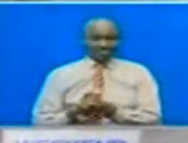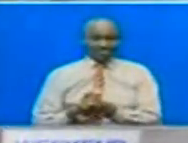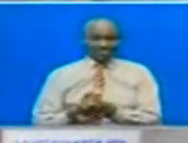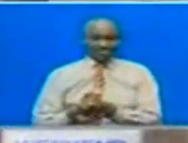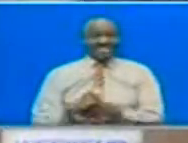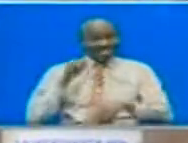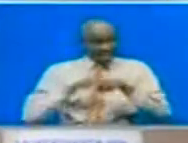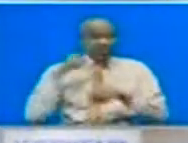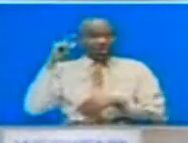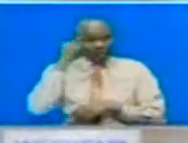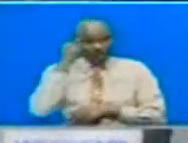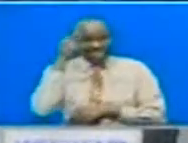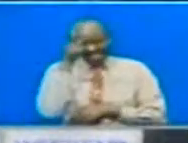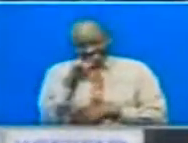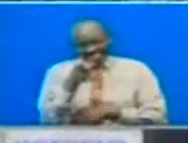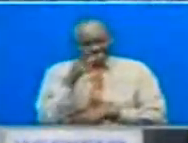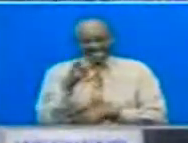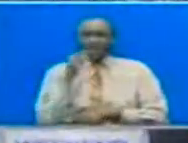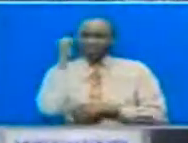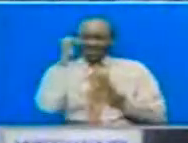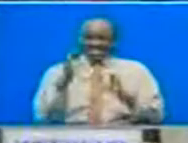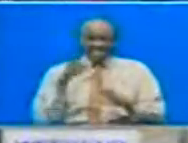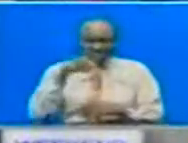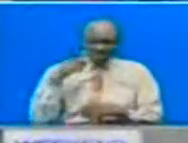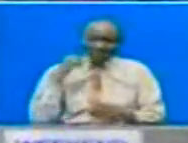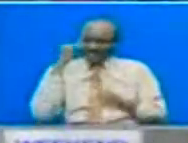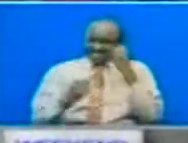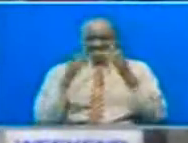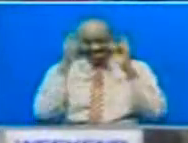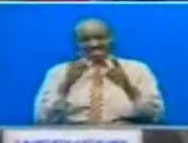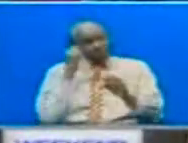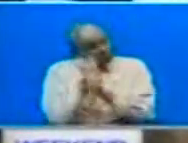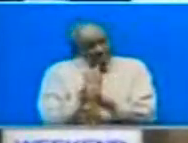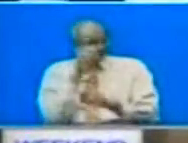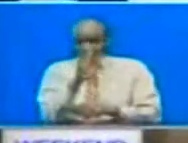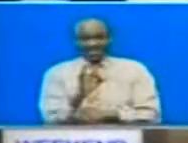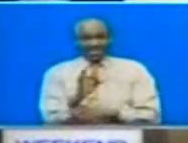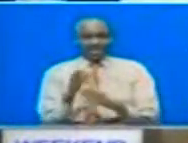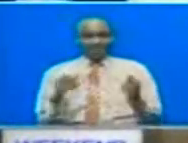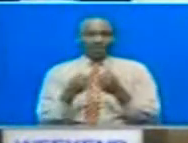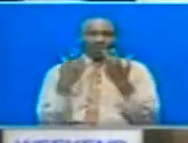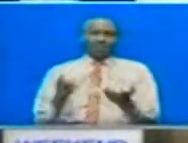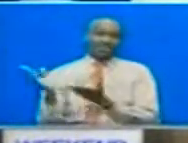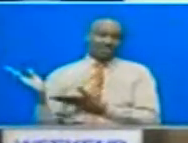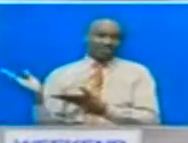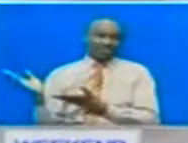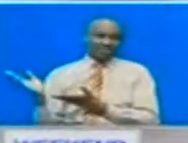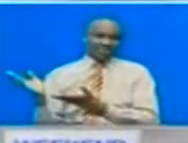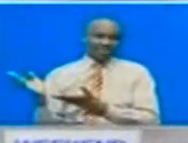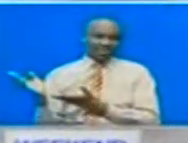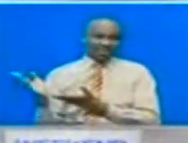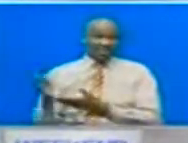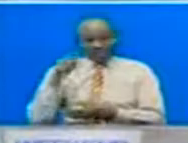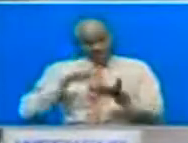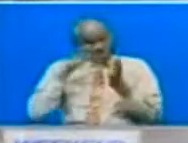Just when we thought these magnificent politicians had finally decided to get to work. Don't tell us the report, we don't want to hear. Whatever